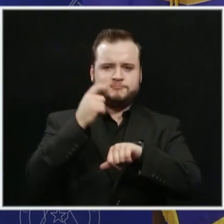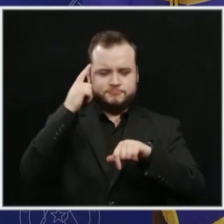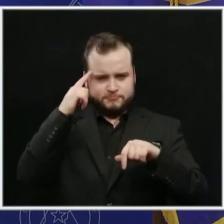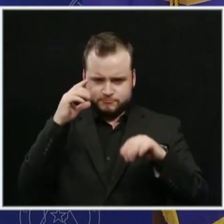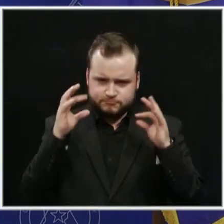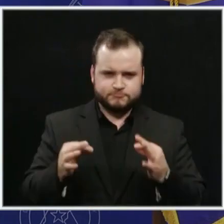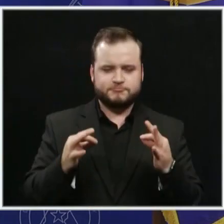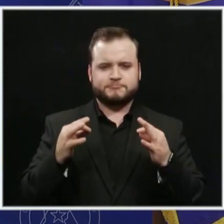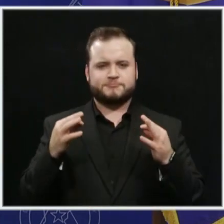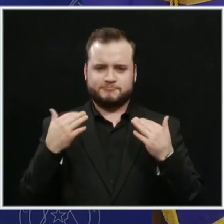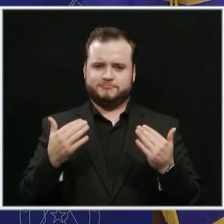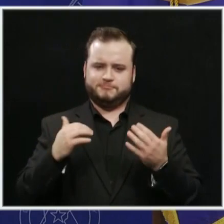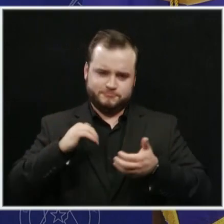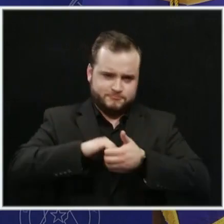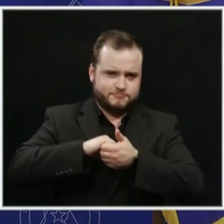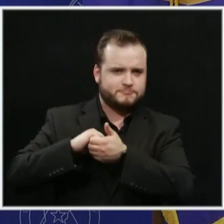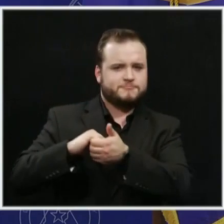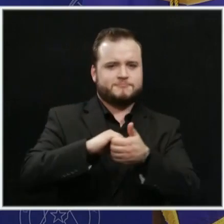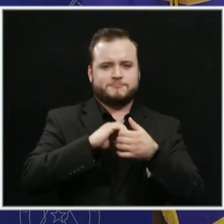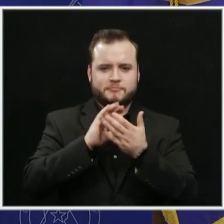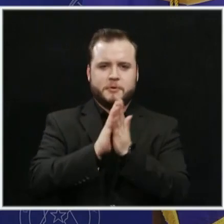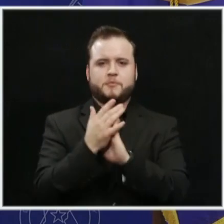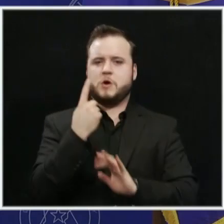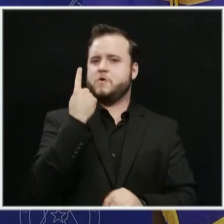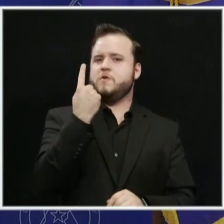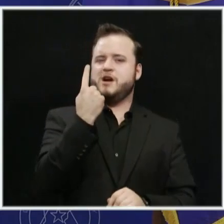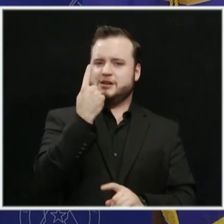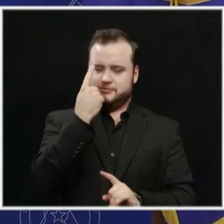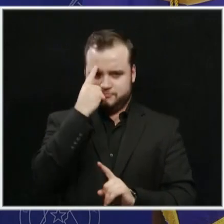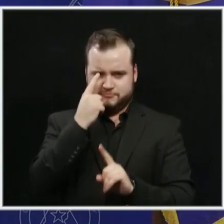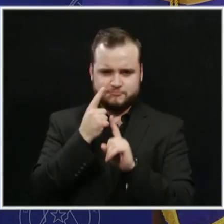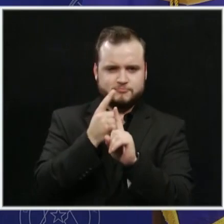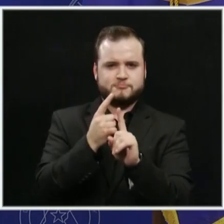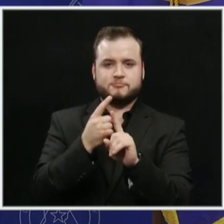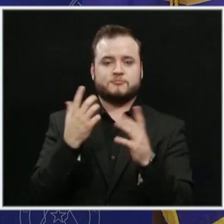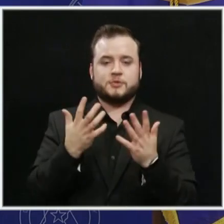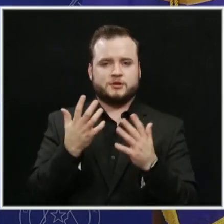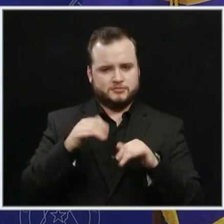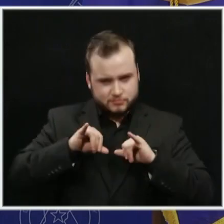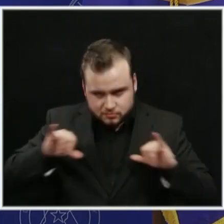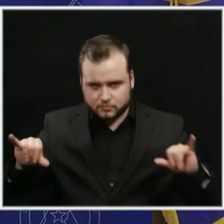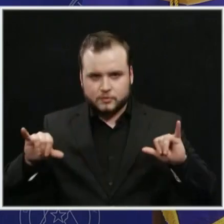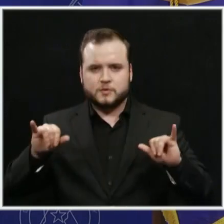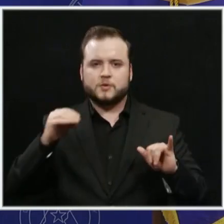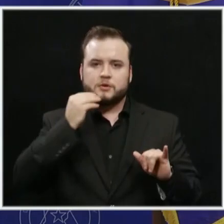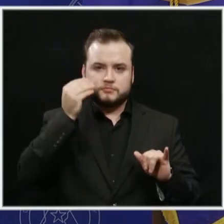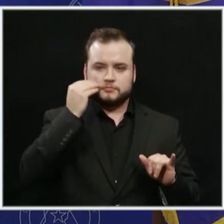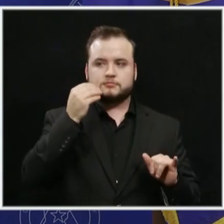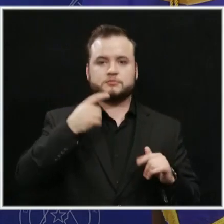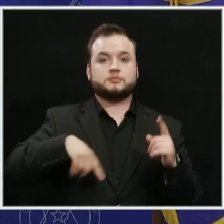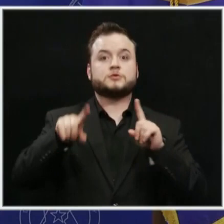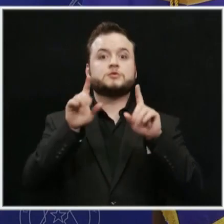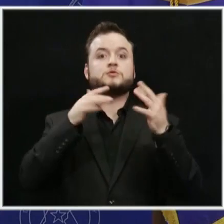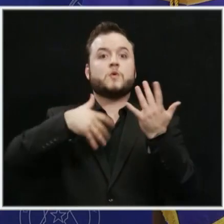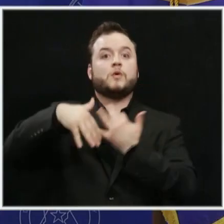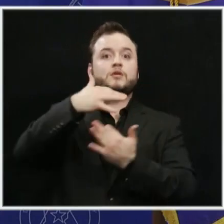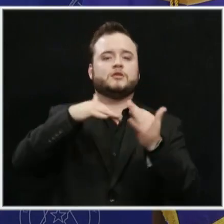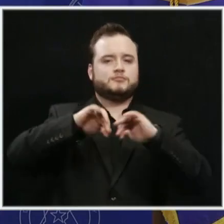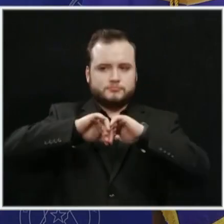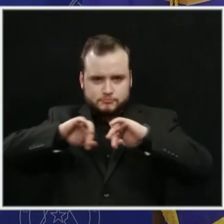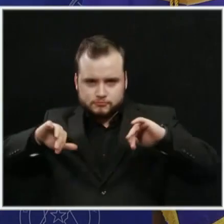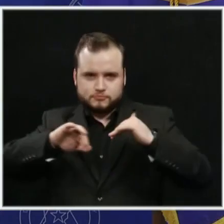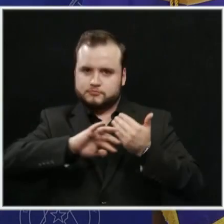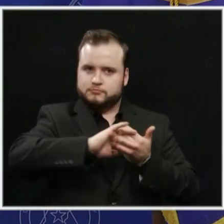and coming together to do what we need to do with the social distancing. If you hadn't, our hospitals would have